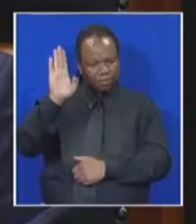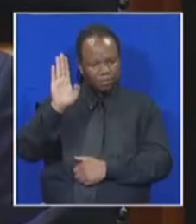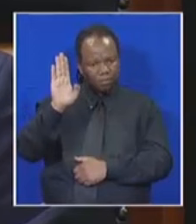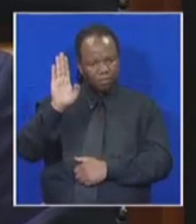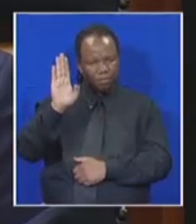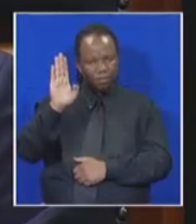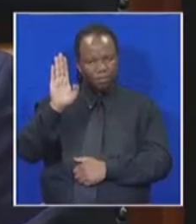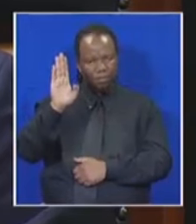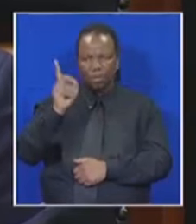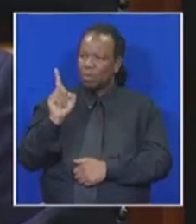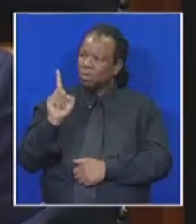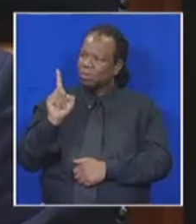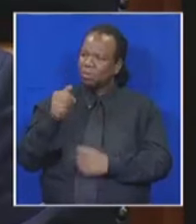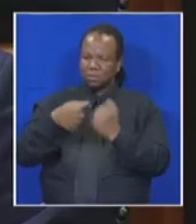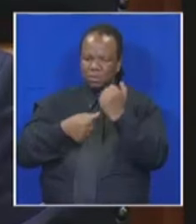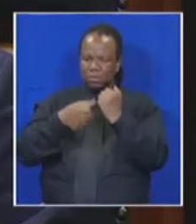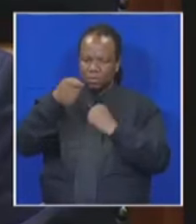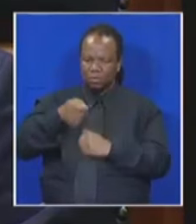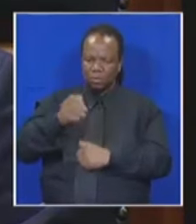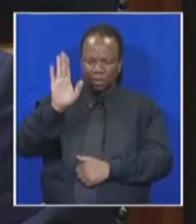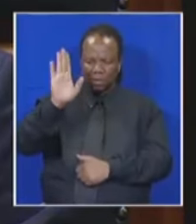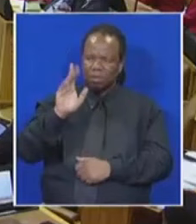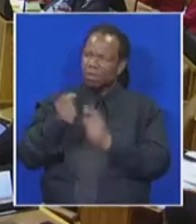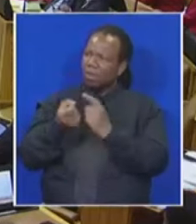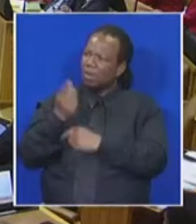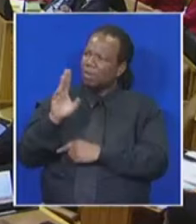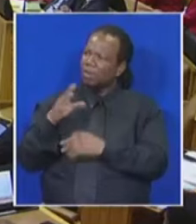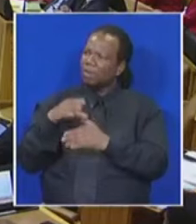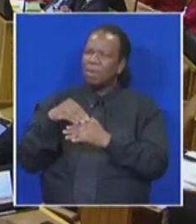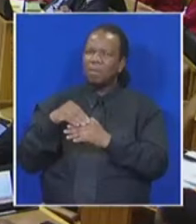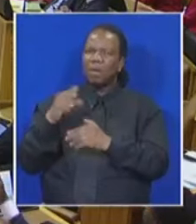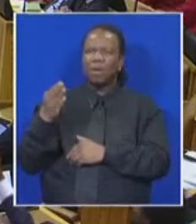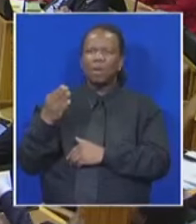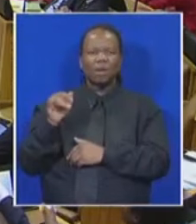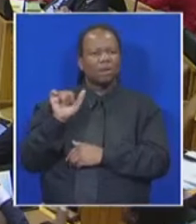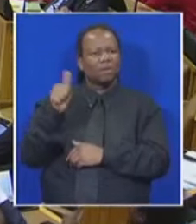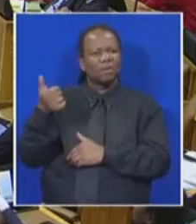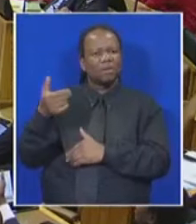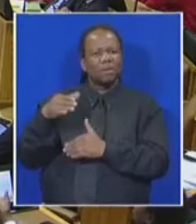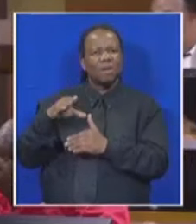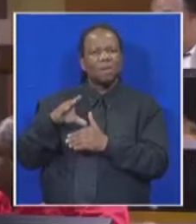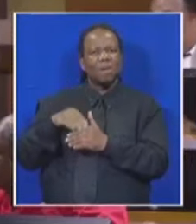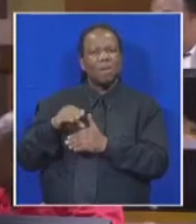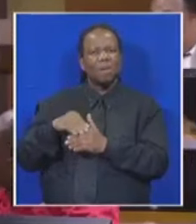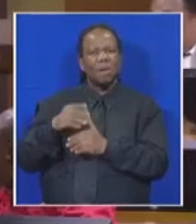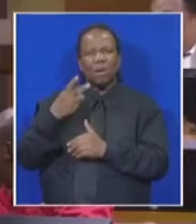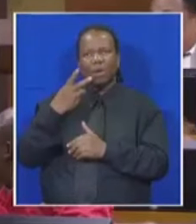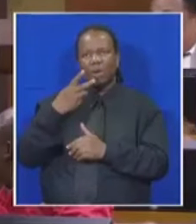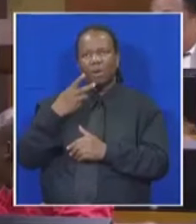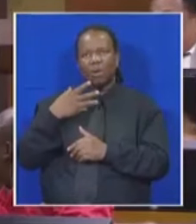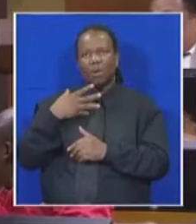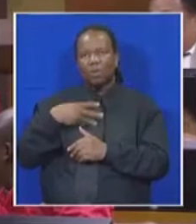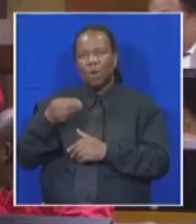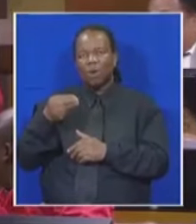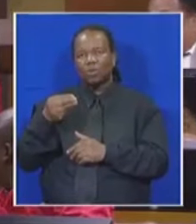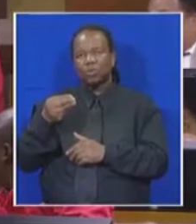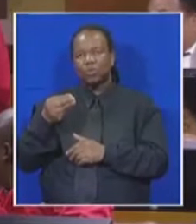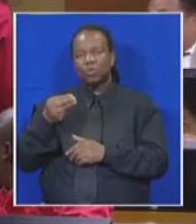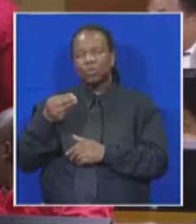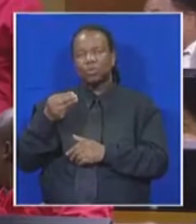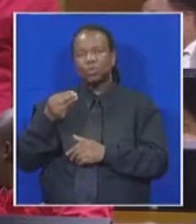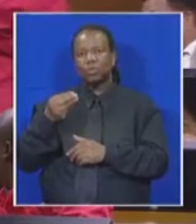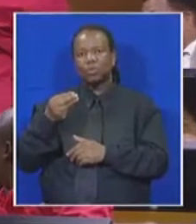Deputy Speaker. What's happening now, Honorable Member? No, there's a member here who needs to go to the loo, and she's not